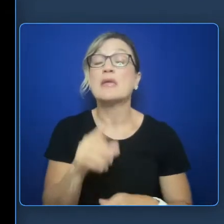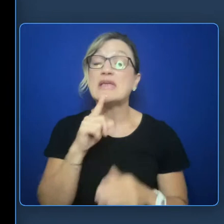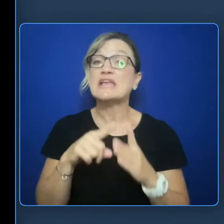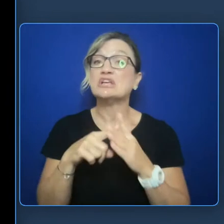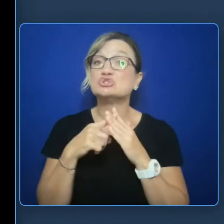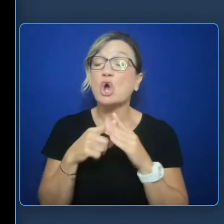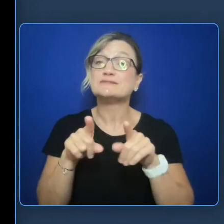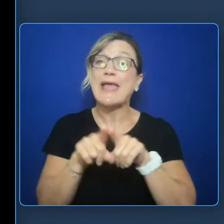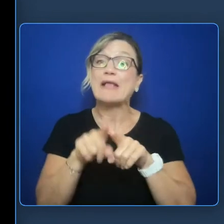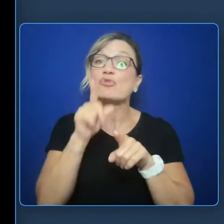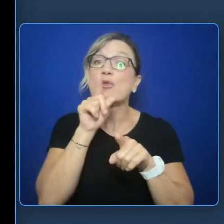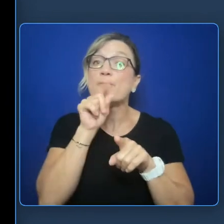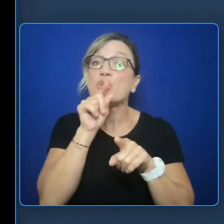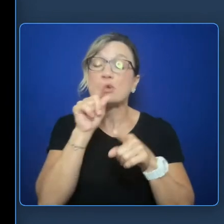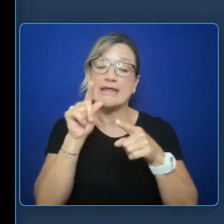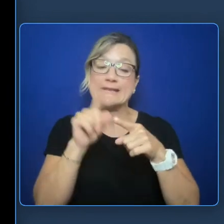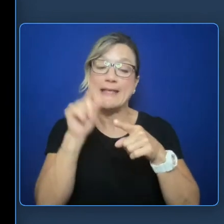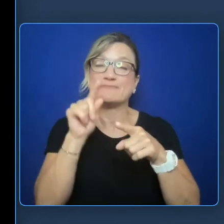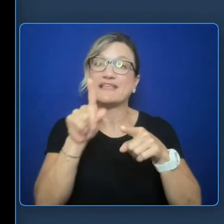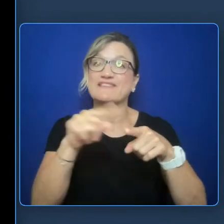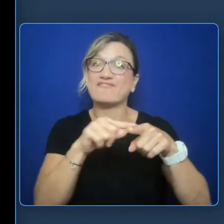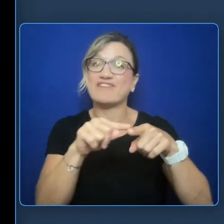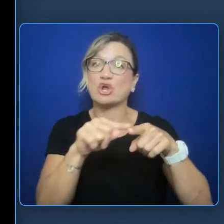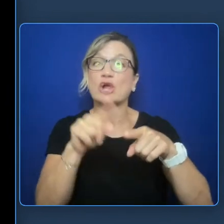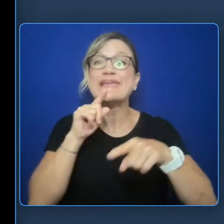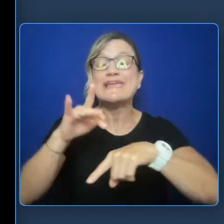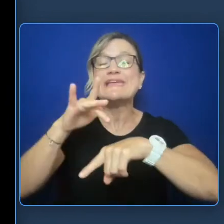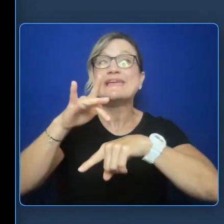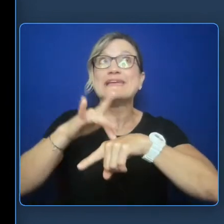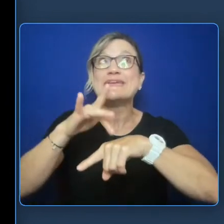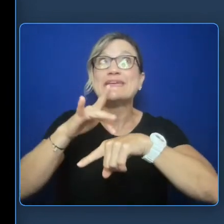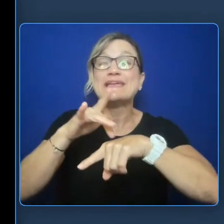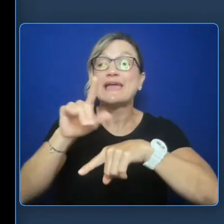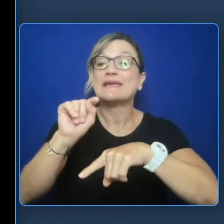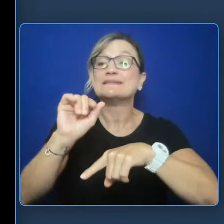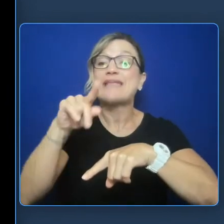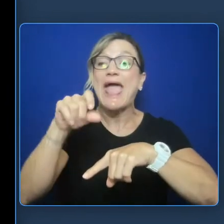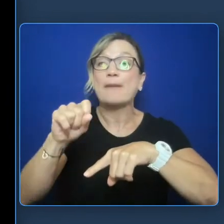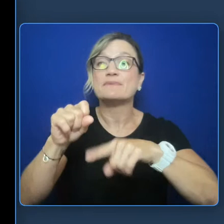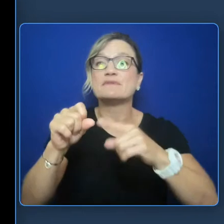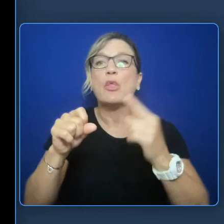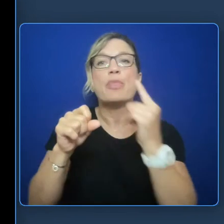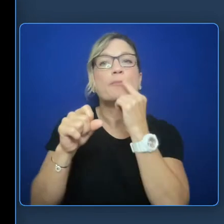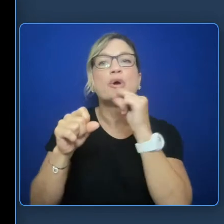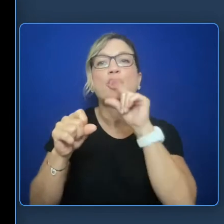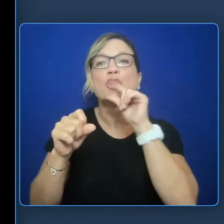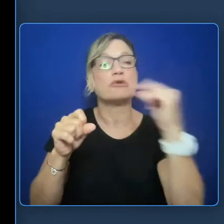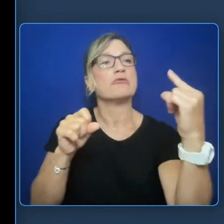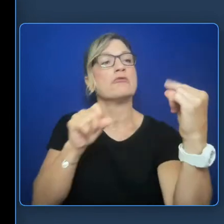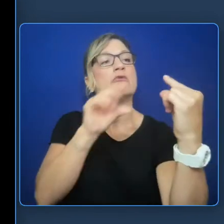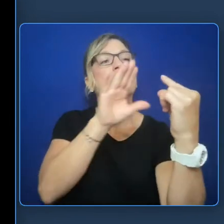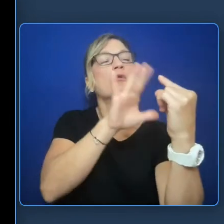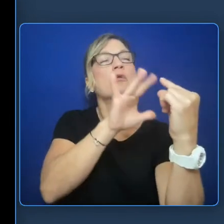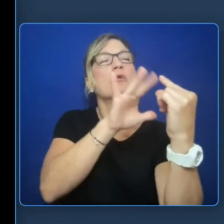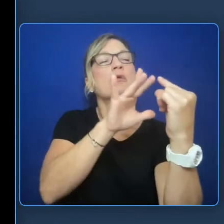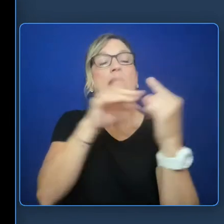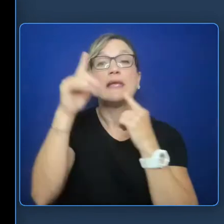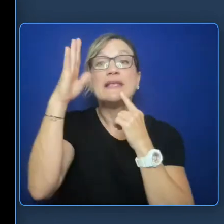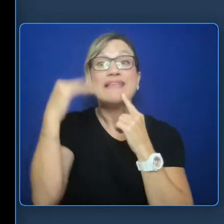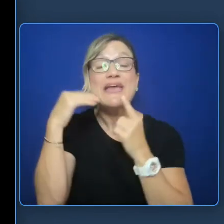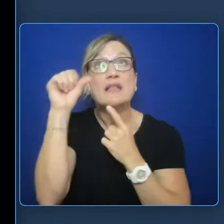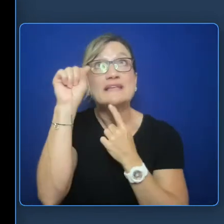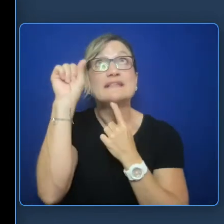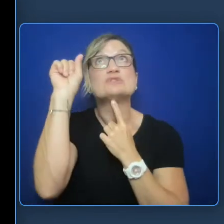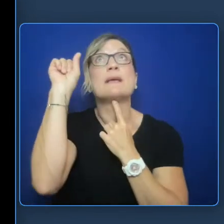the bird nips his finger. He taps his finger on the chick's gaping beak. He tilts his head back, then drops it